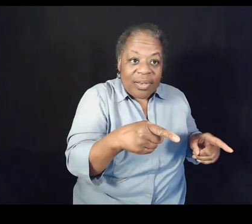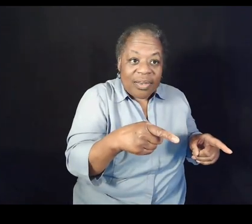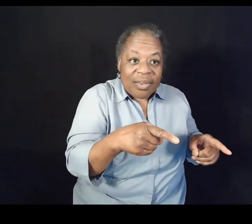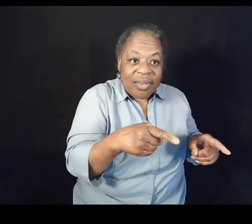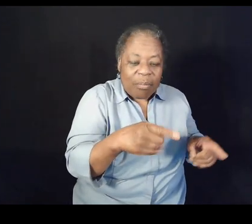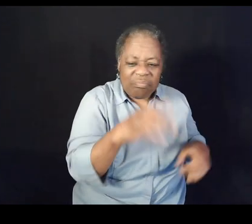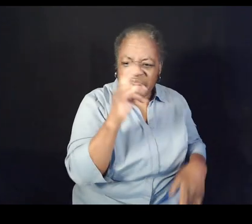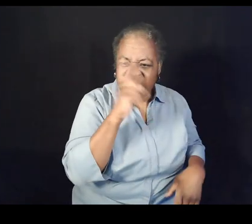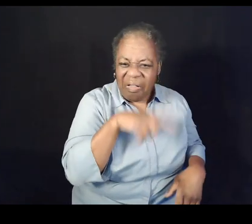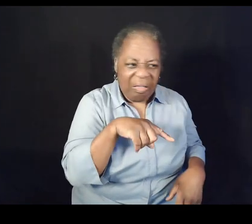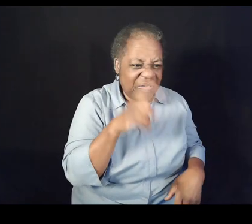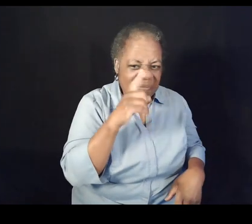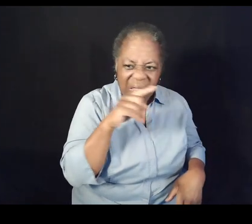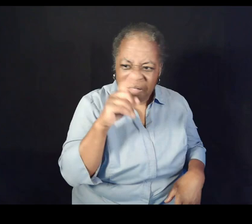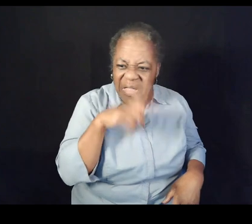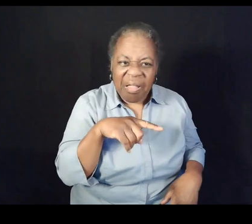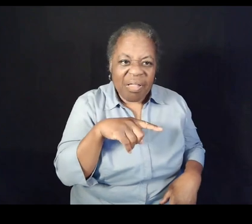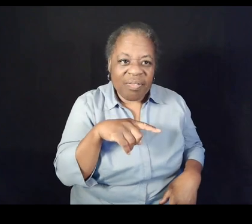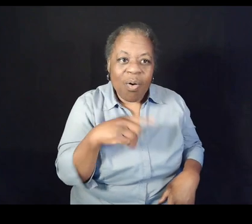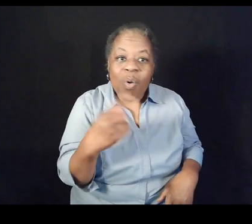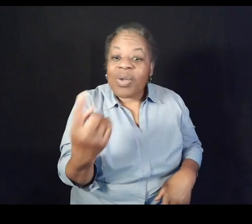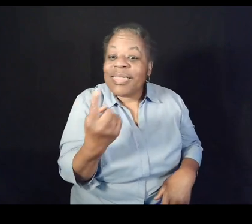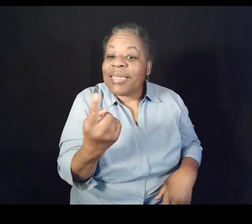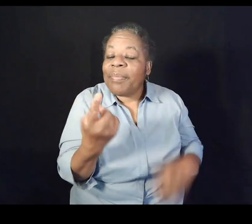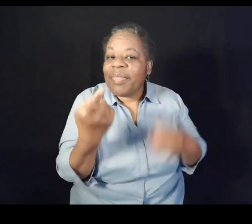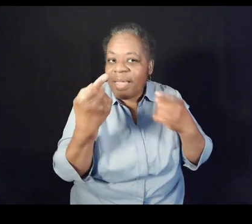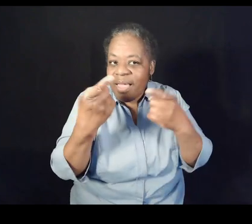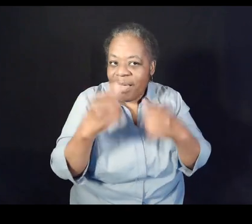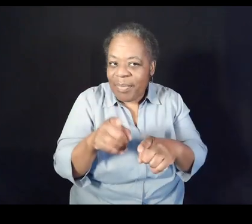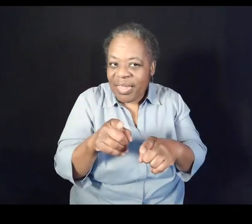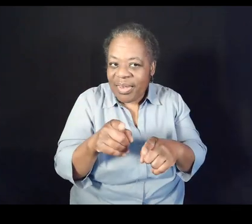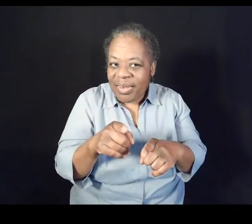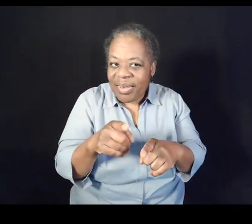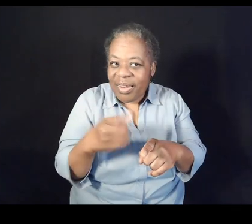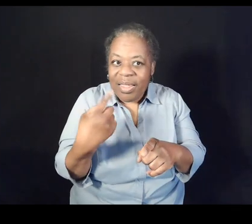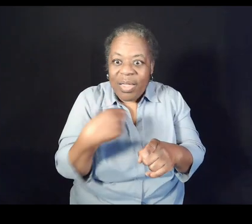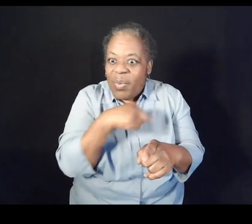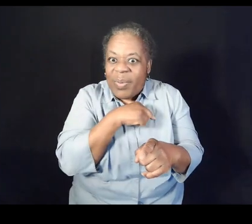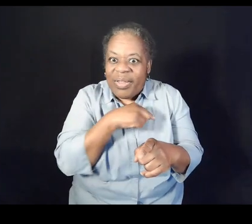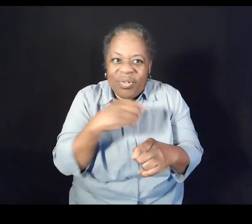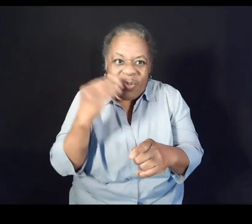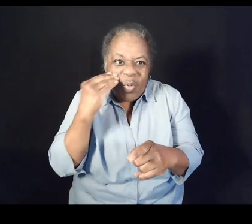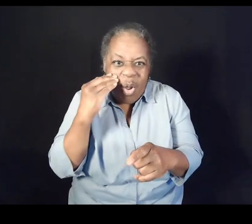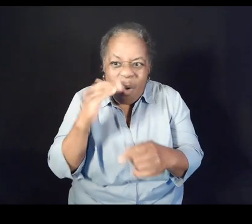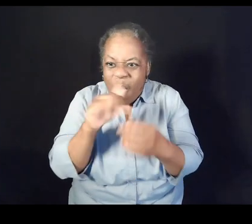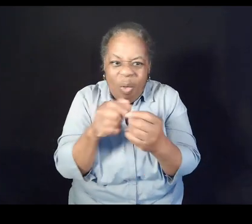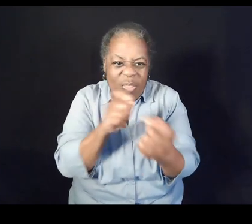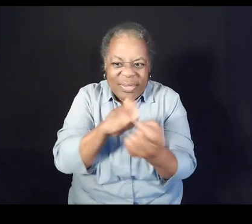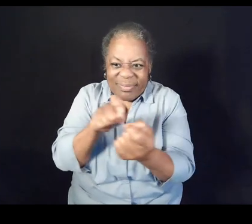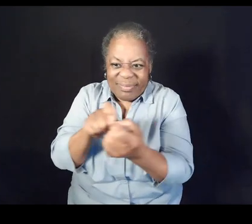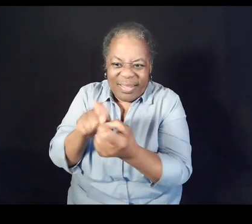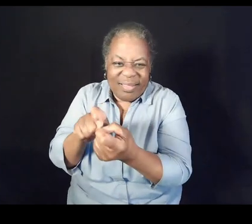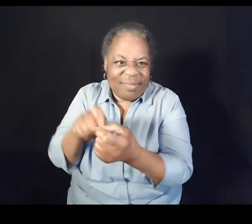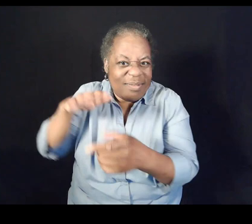fiction? Or that something happened and we just haven't put all the pieces together yet?